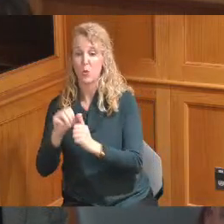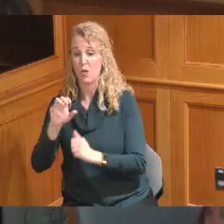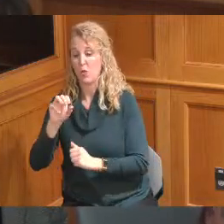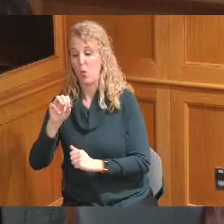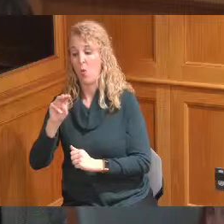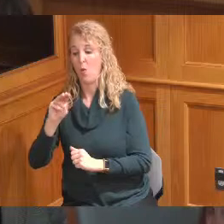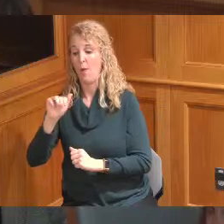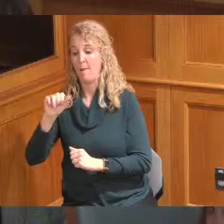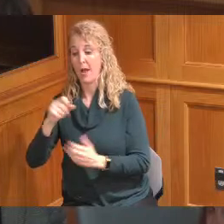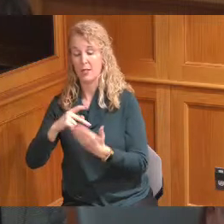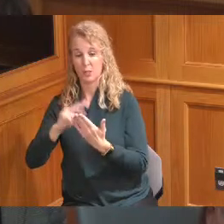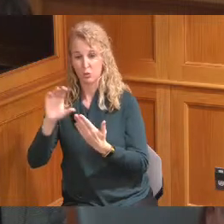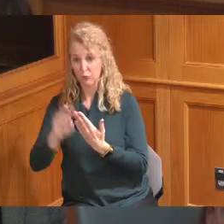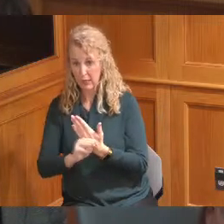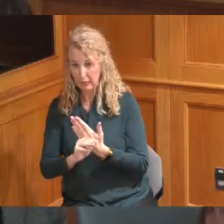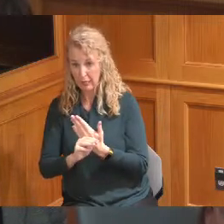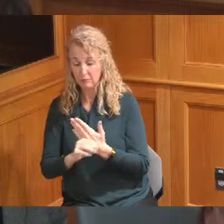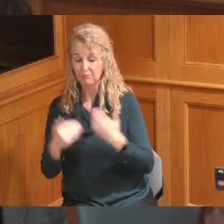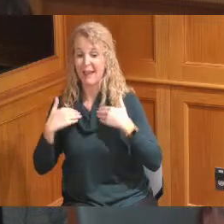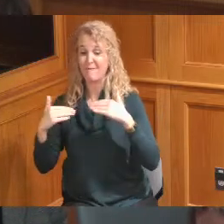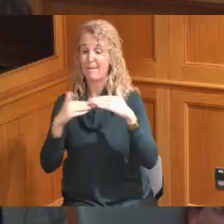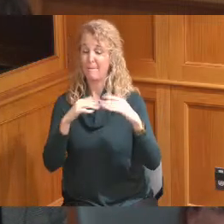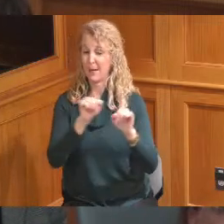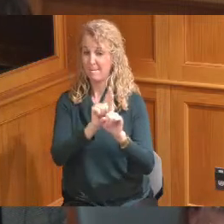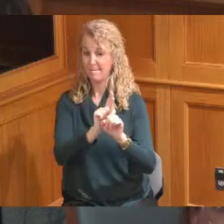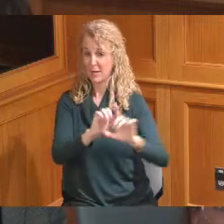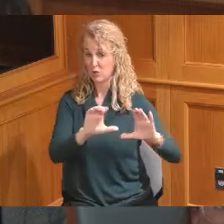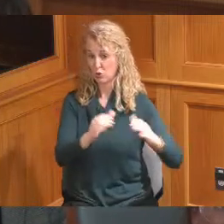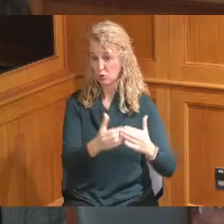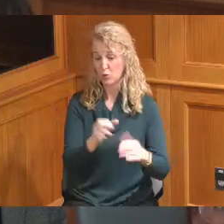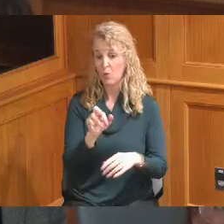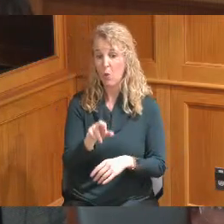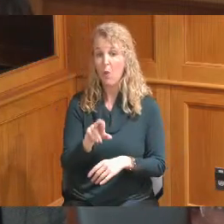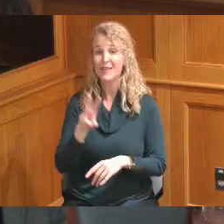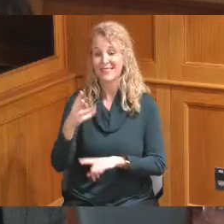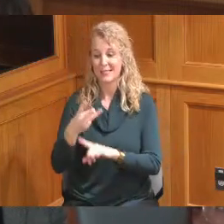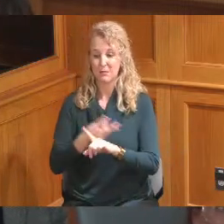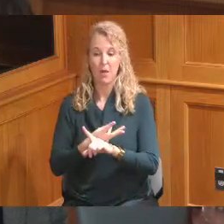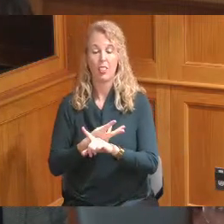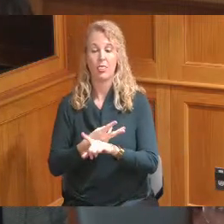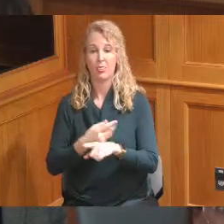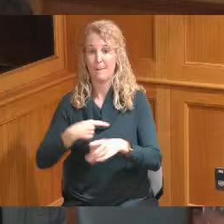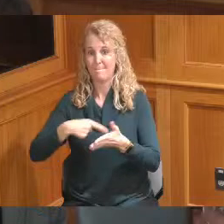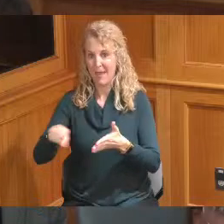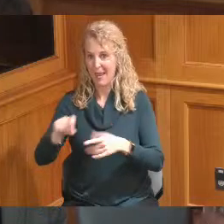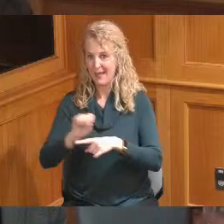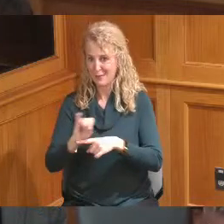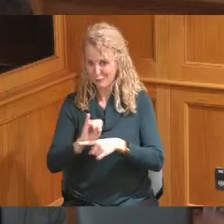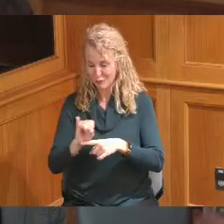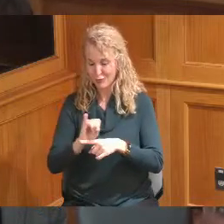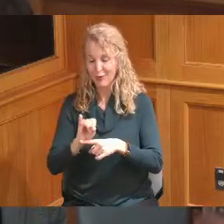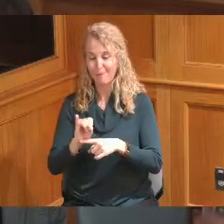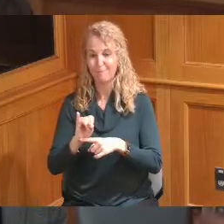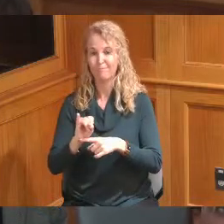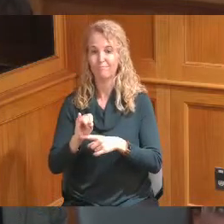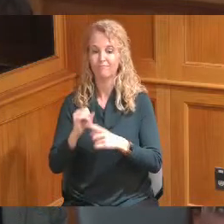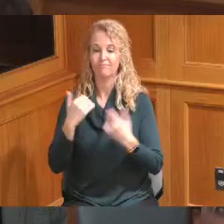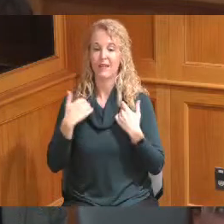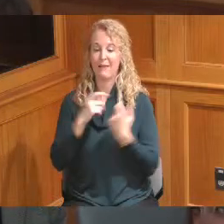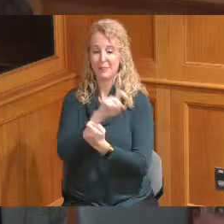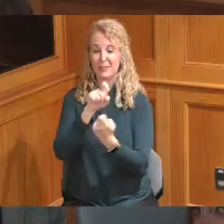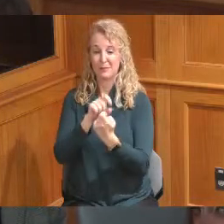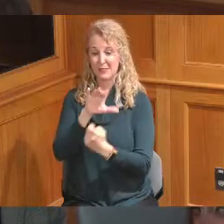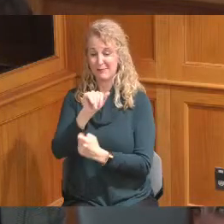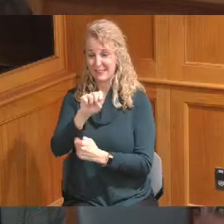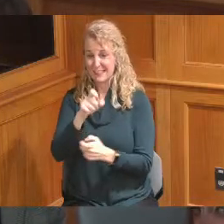curriculum, be guided by a peer mentor group, and enter a 6-month subsidized internship through a community partner, get customized case management and